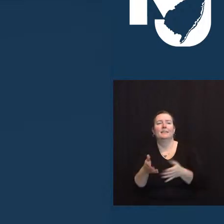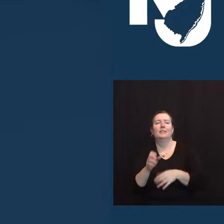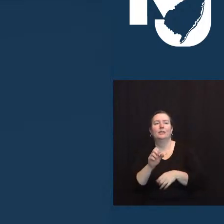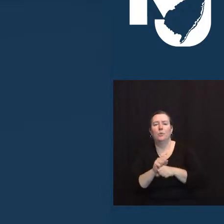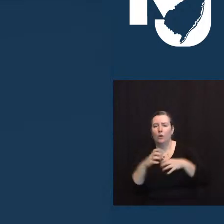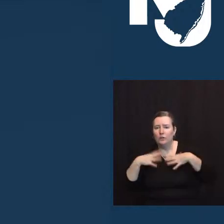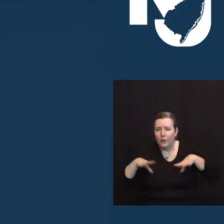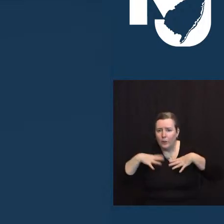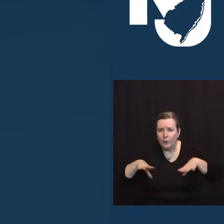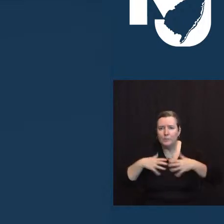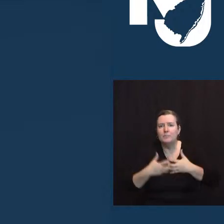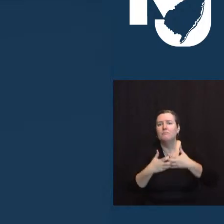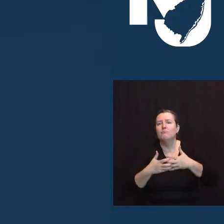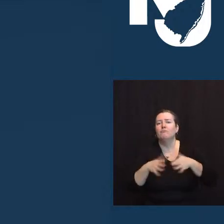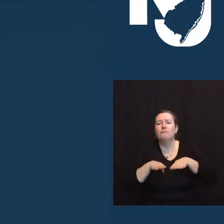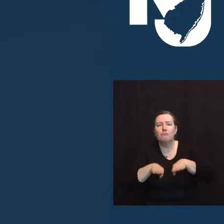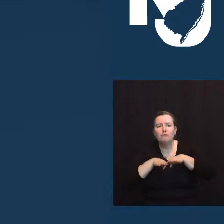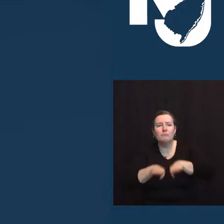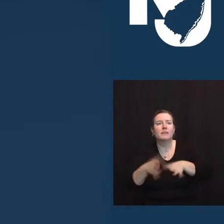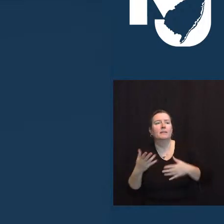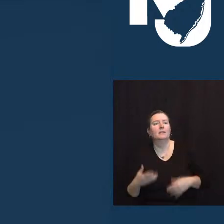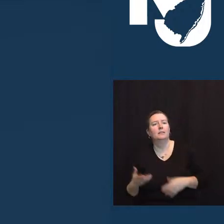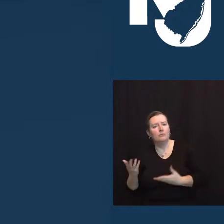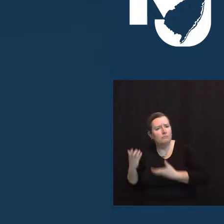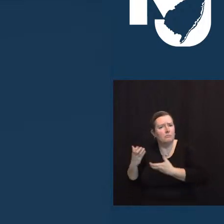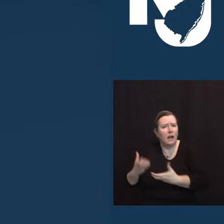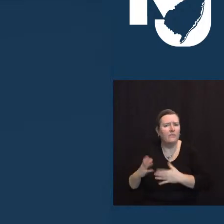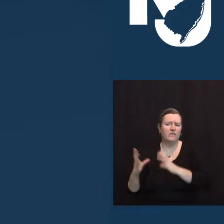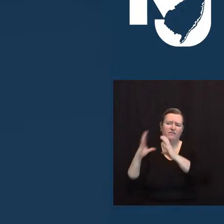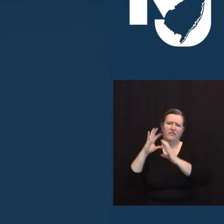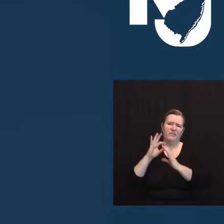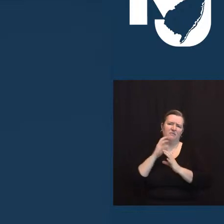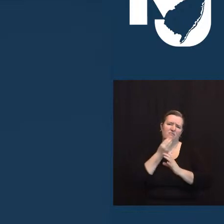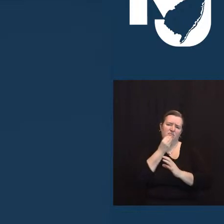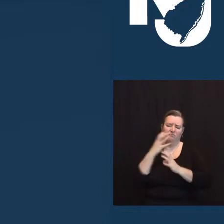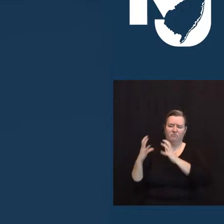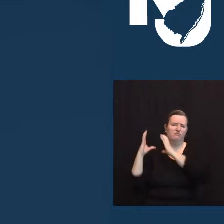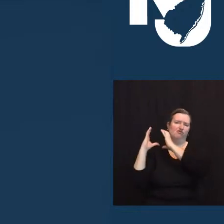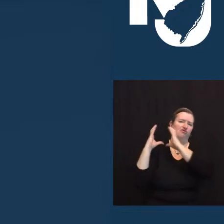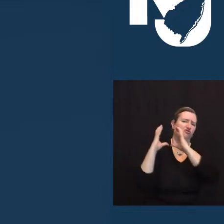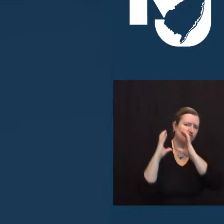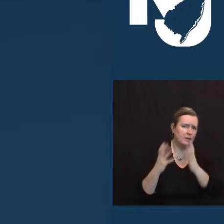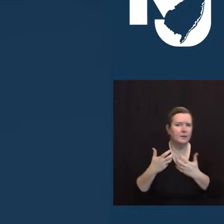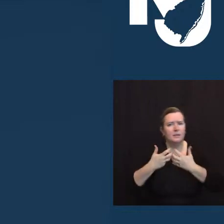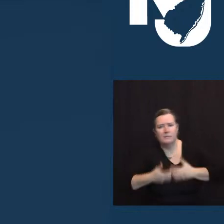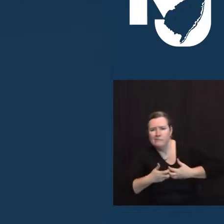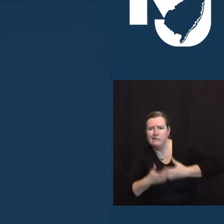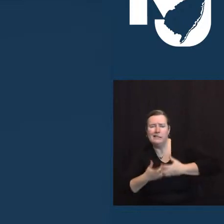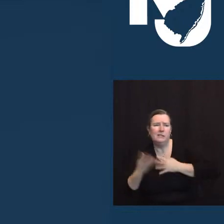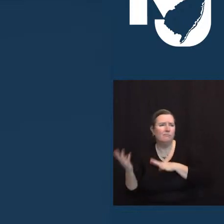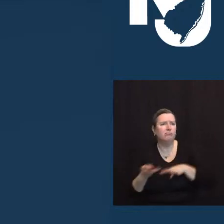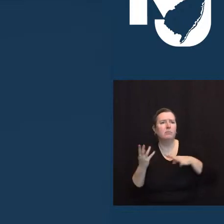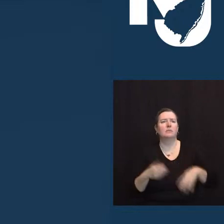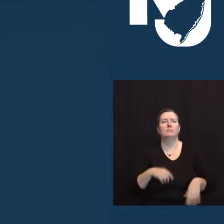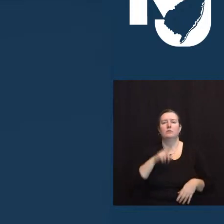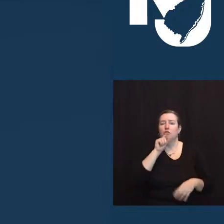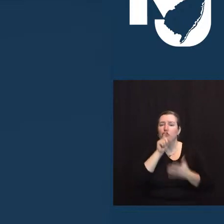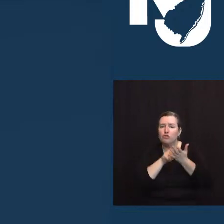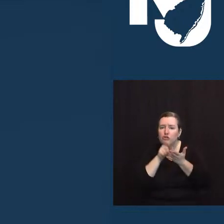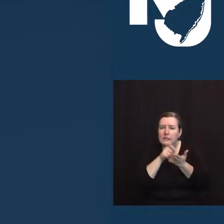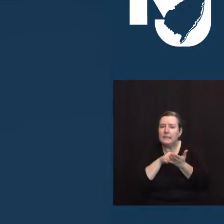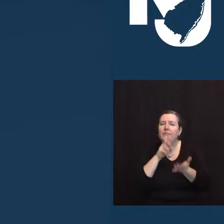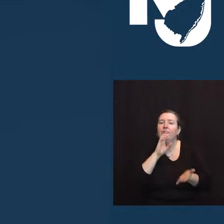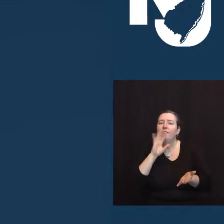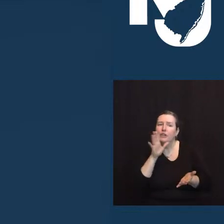on his shoulders at a feed mill, owned and operated his own chicken farm, and served as a board member and CEO of the